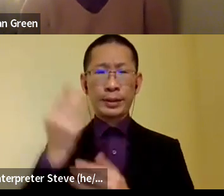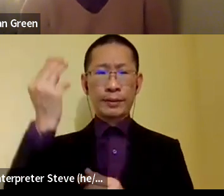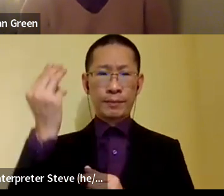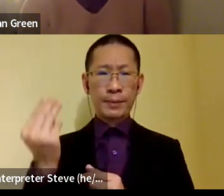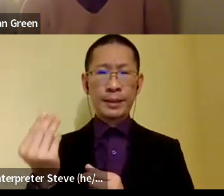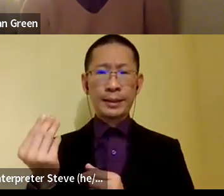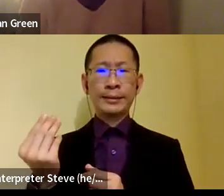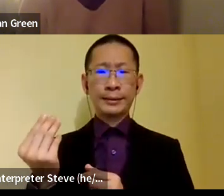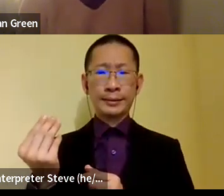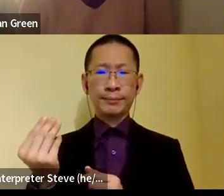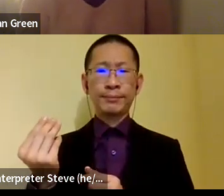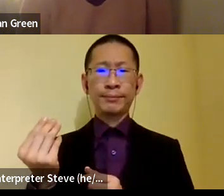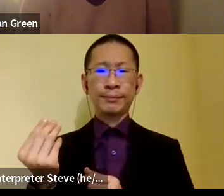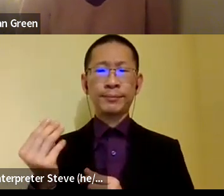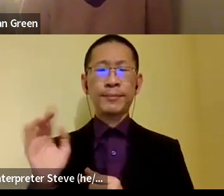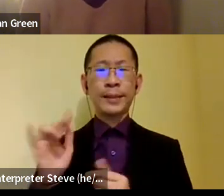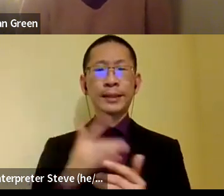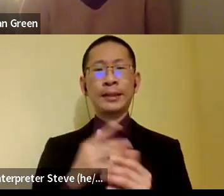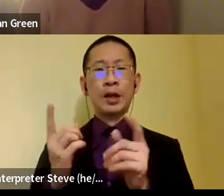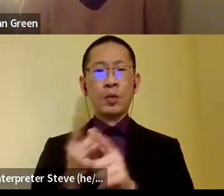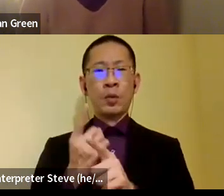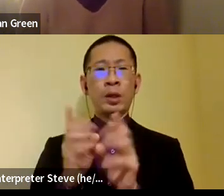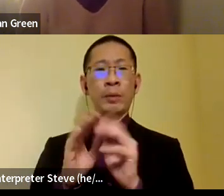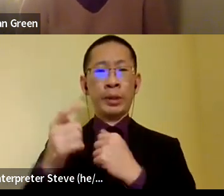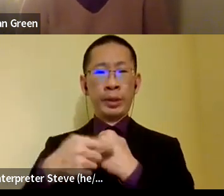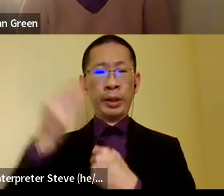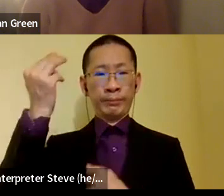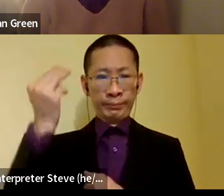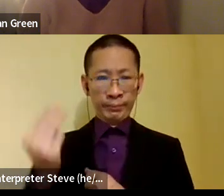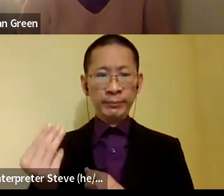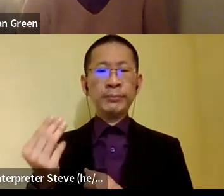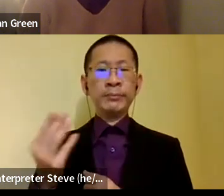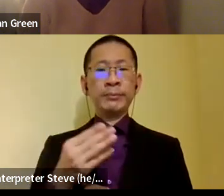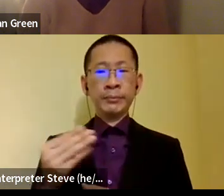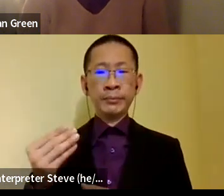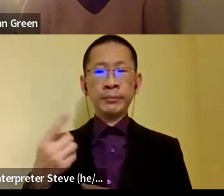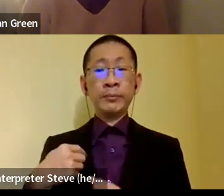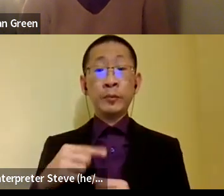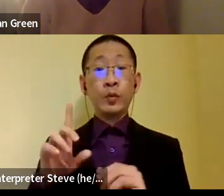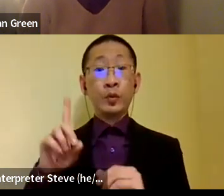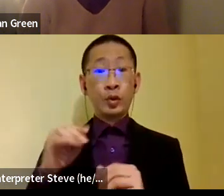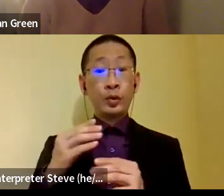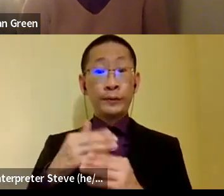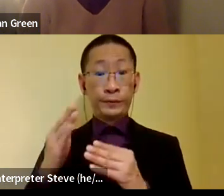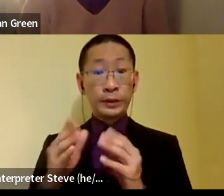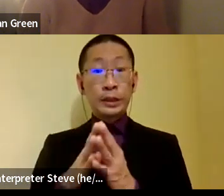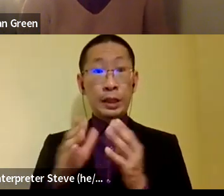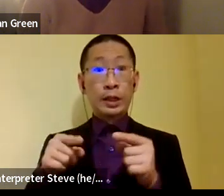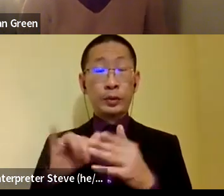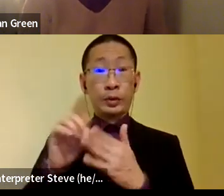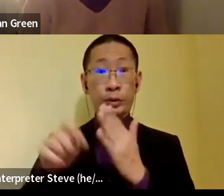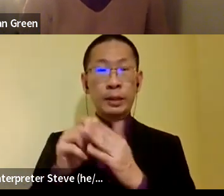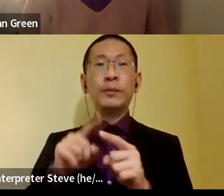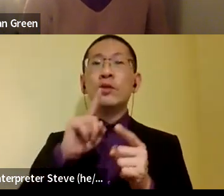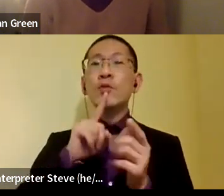Mondays, our like regular meeting time, and you know, we get a lot done, obviously, in those times. But the real